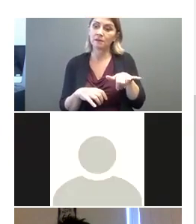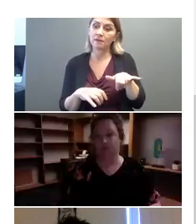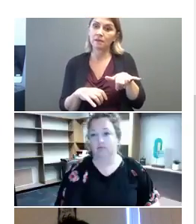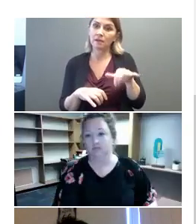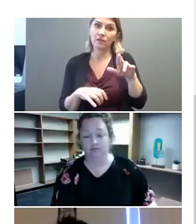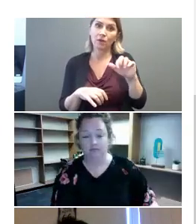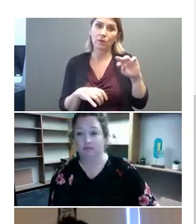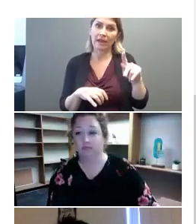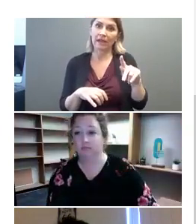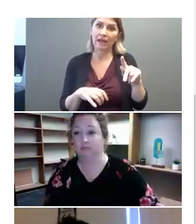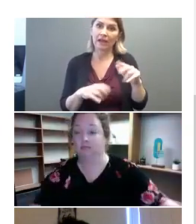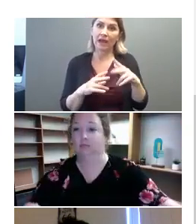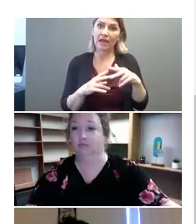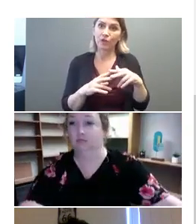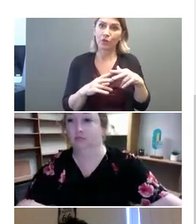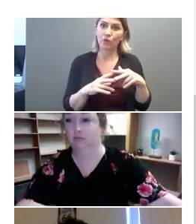rank either,